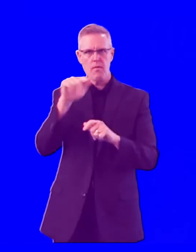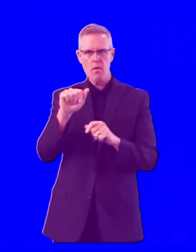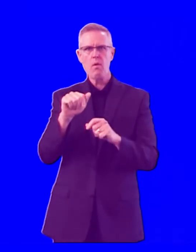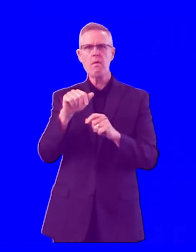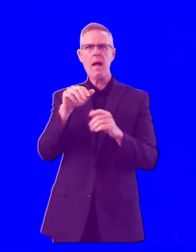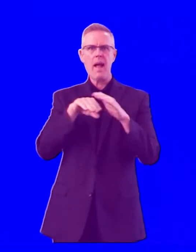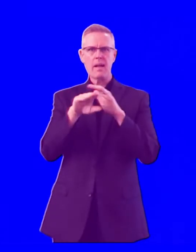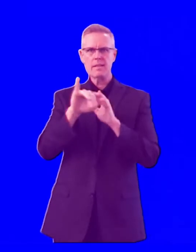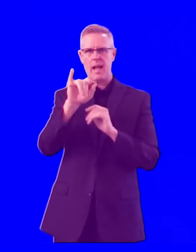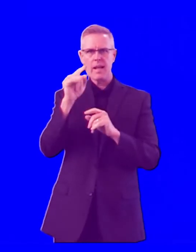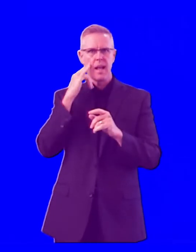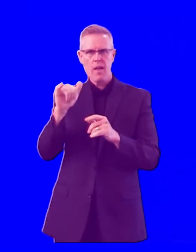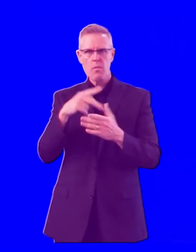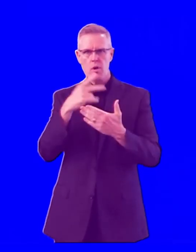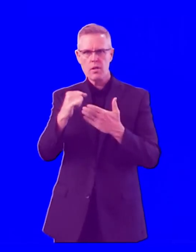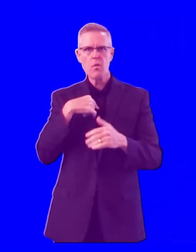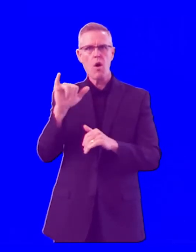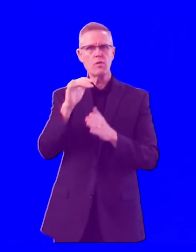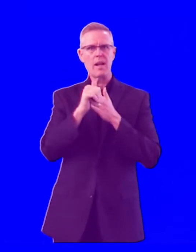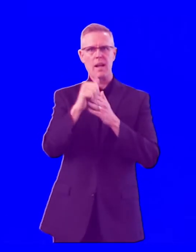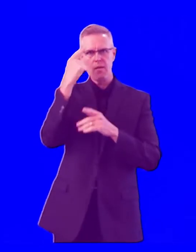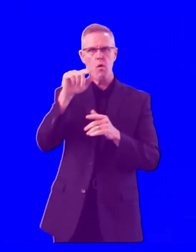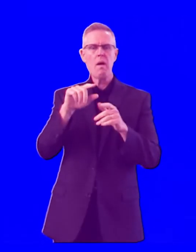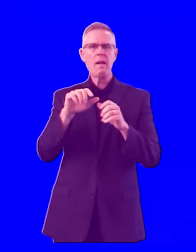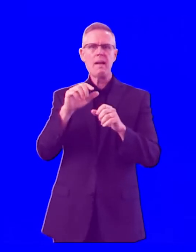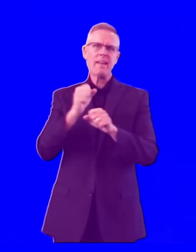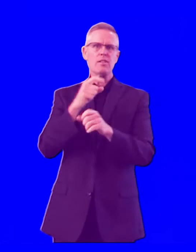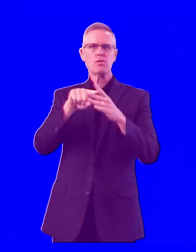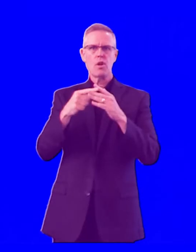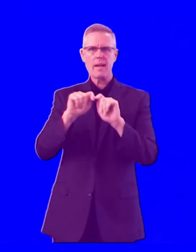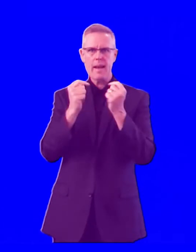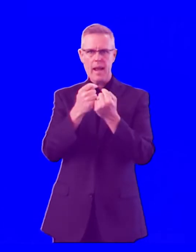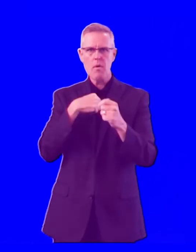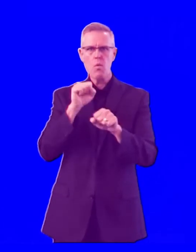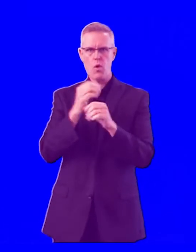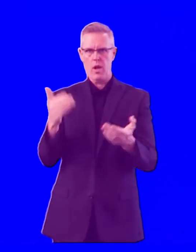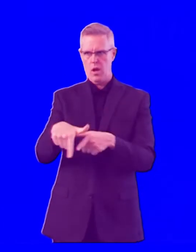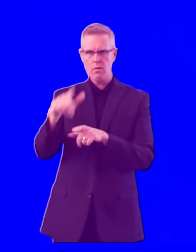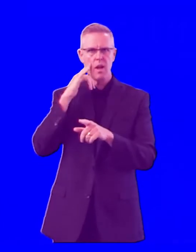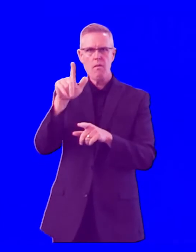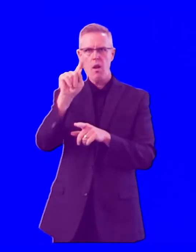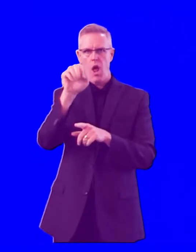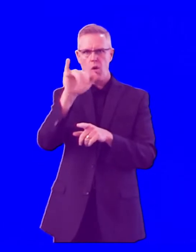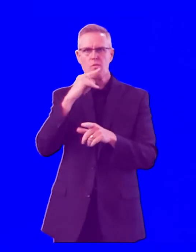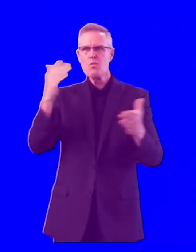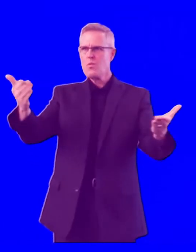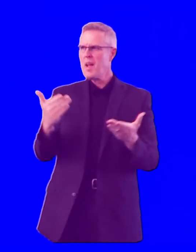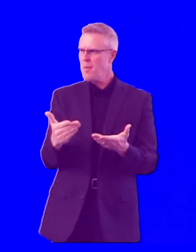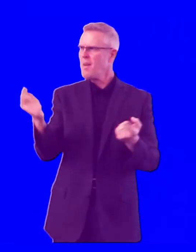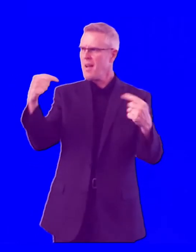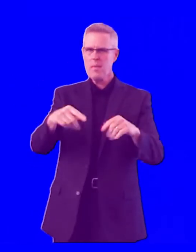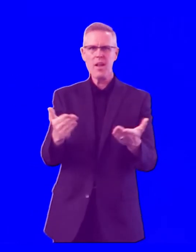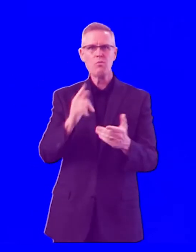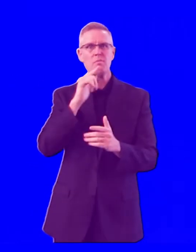Access IT California project. I'm also the lead of the Getting Started team, and I work here at the lottery, so welcome, everyone. Appreciate you